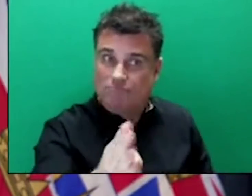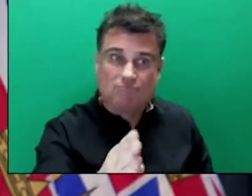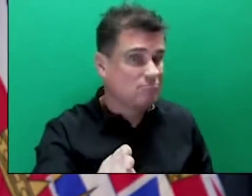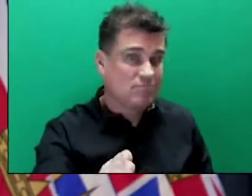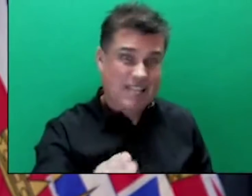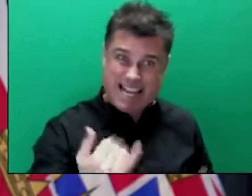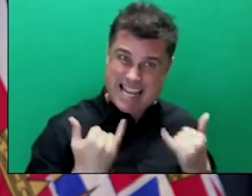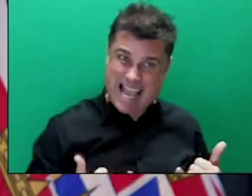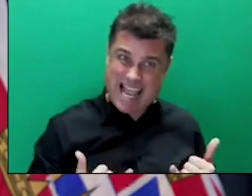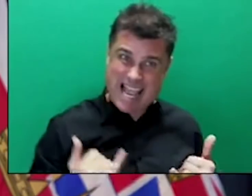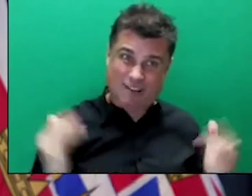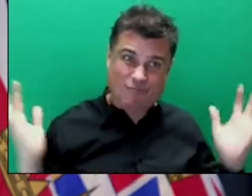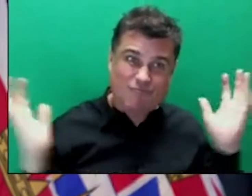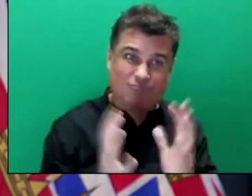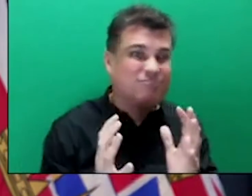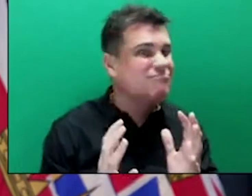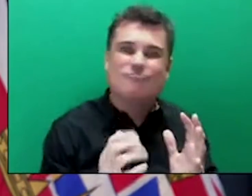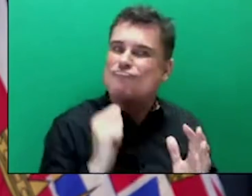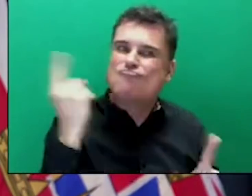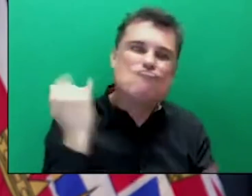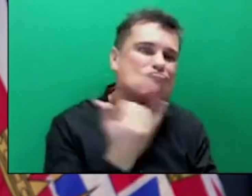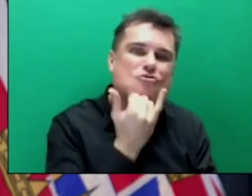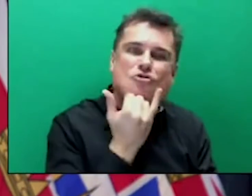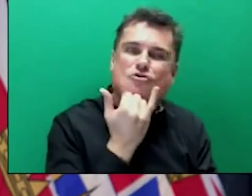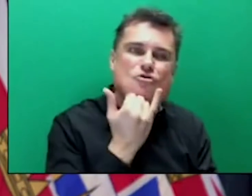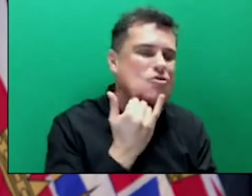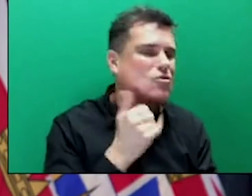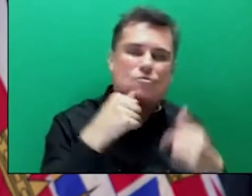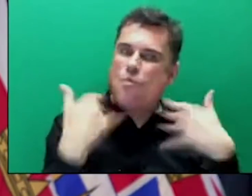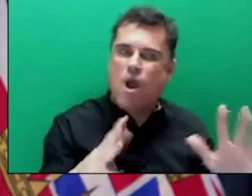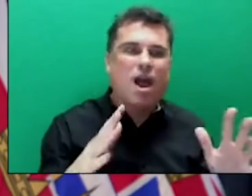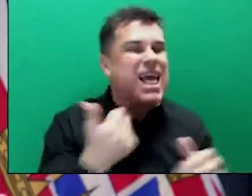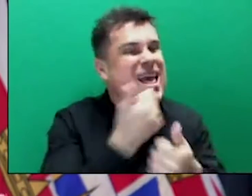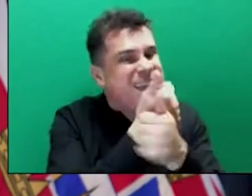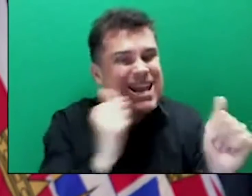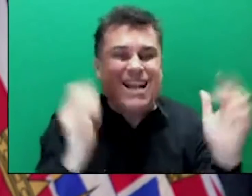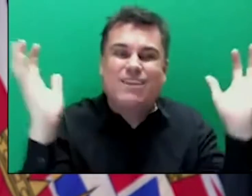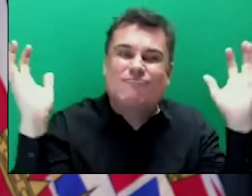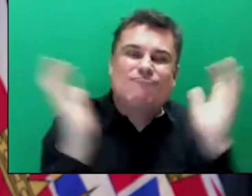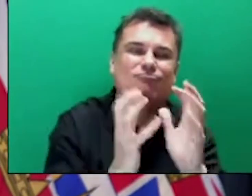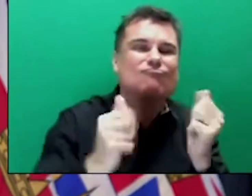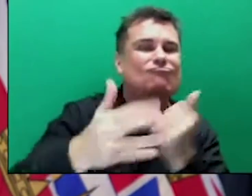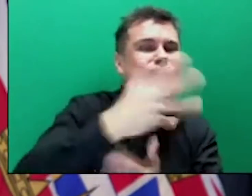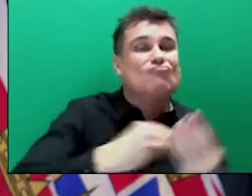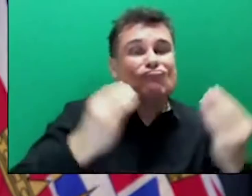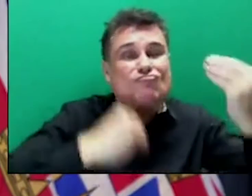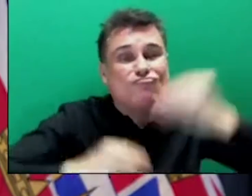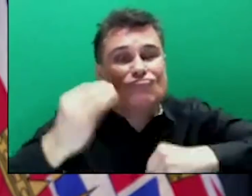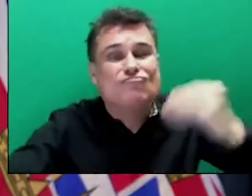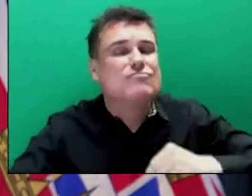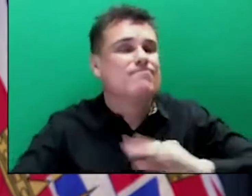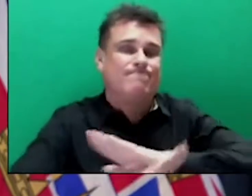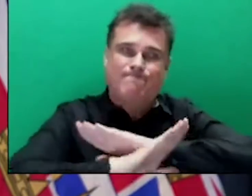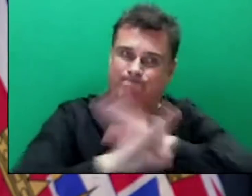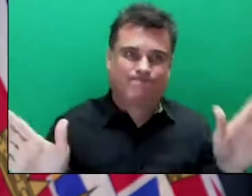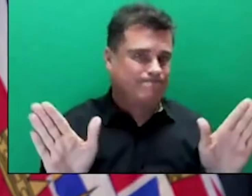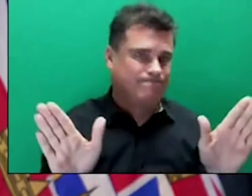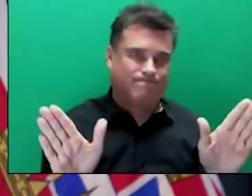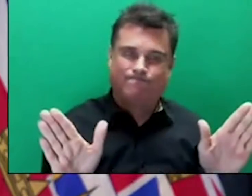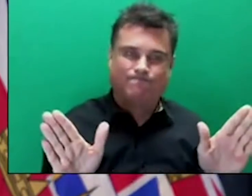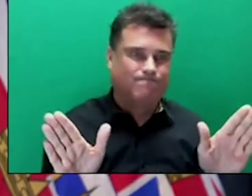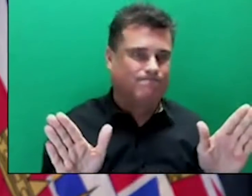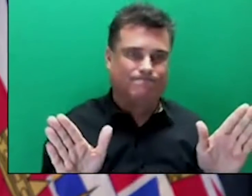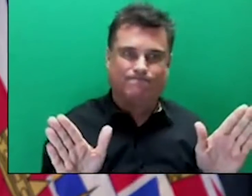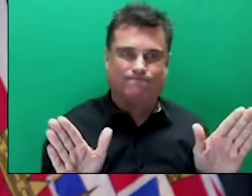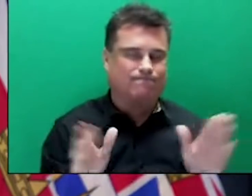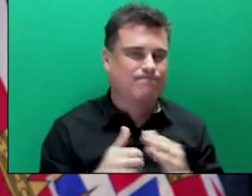through this next period of time, and that we're looking as well at when vaccine is coming,